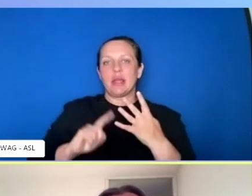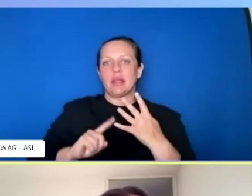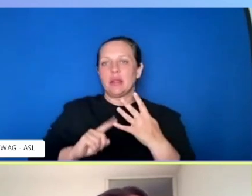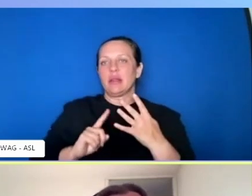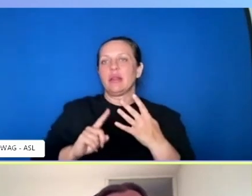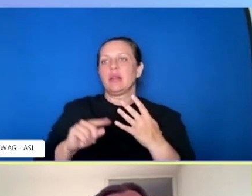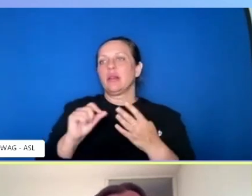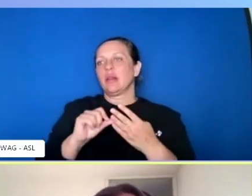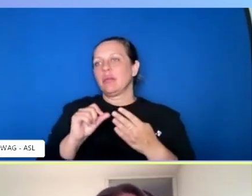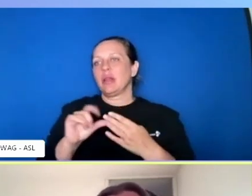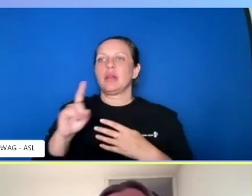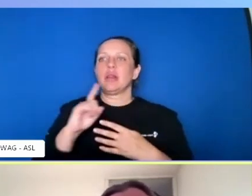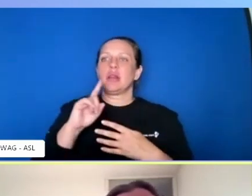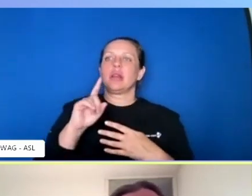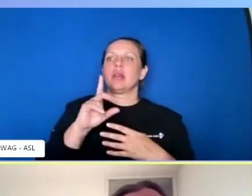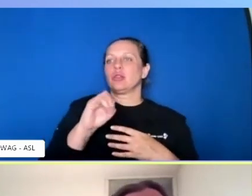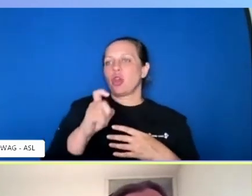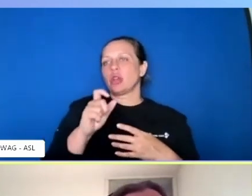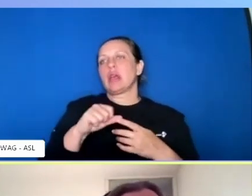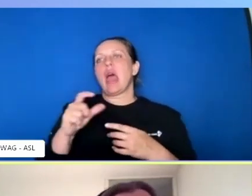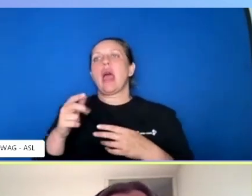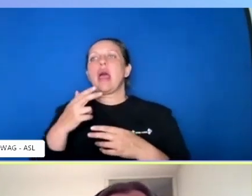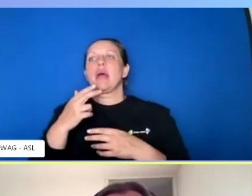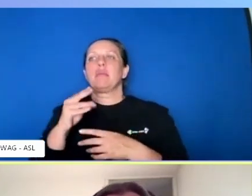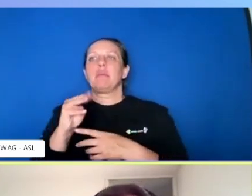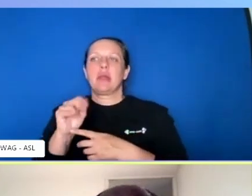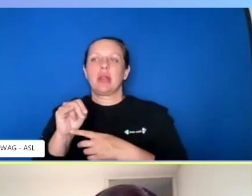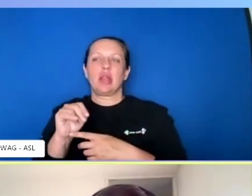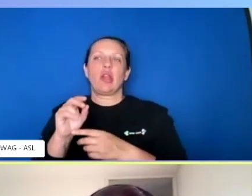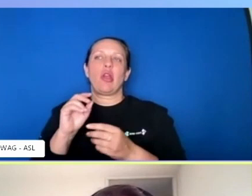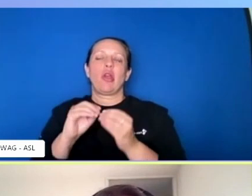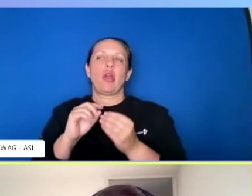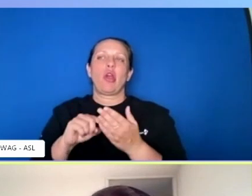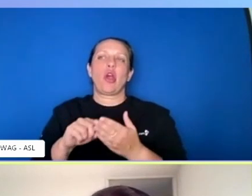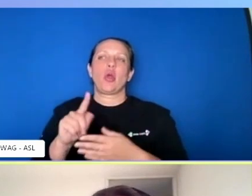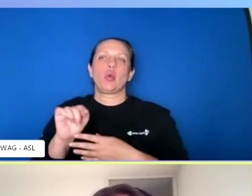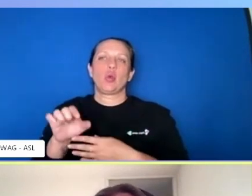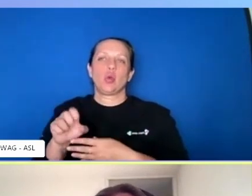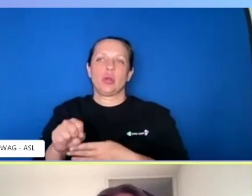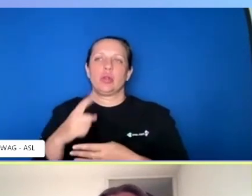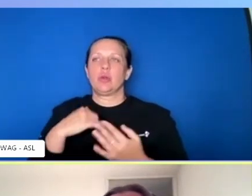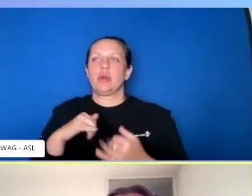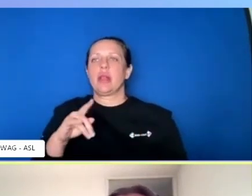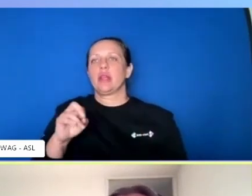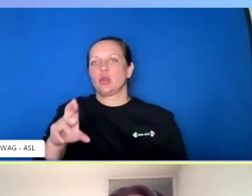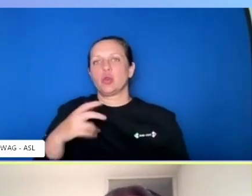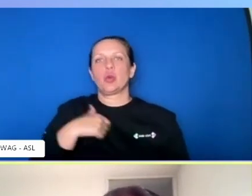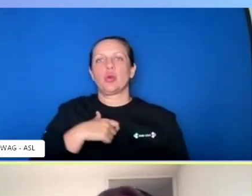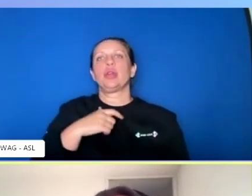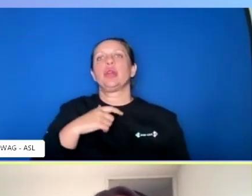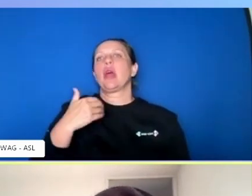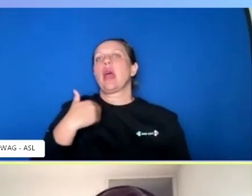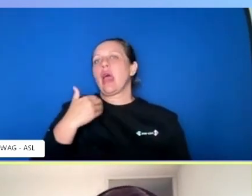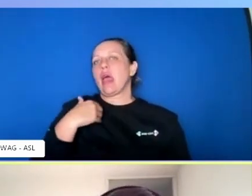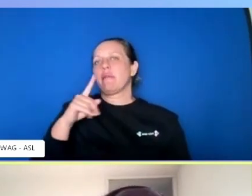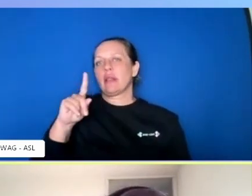like Core does, like many other tools do. And then there are linters, which is the newest category that we've added, which is